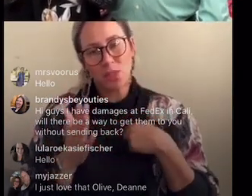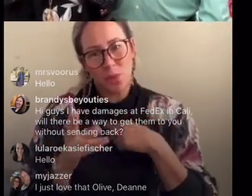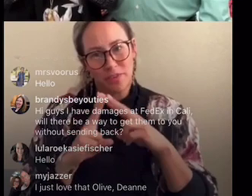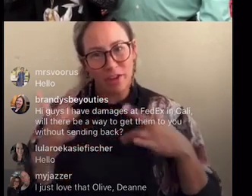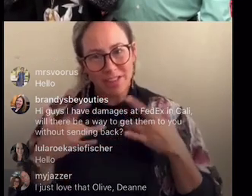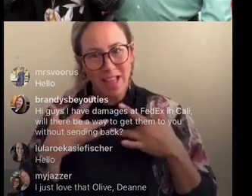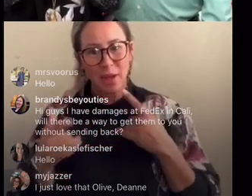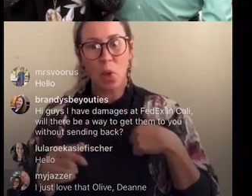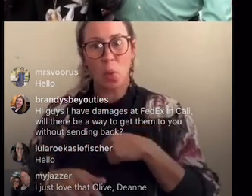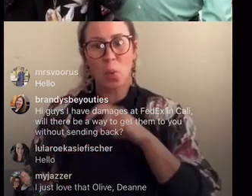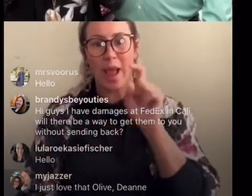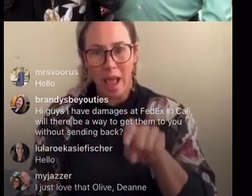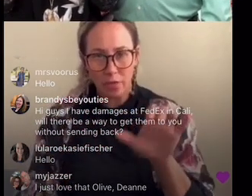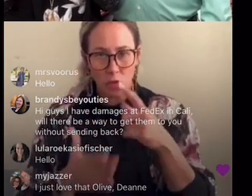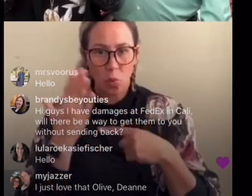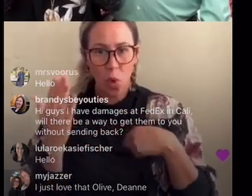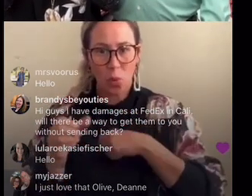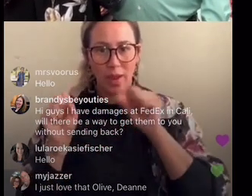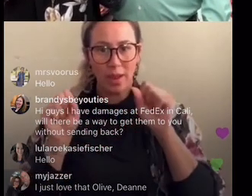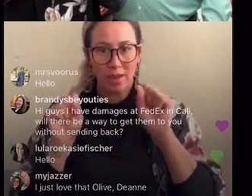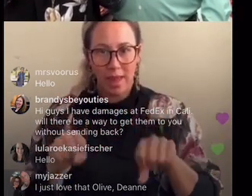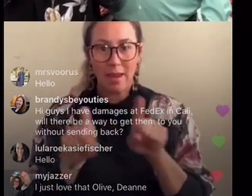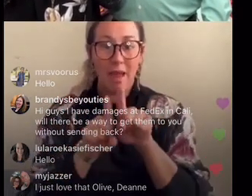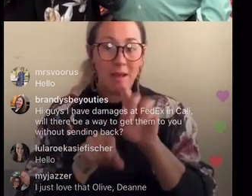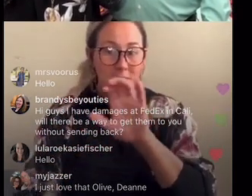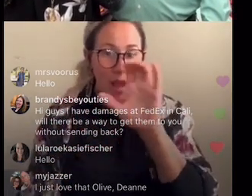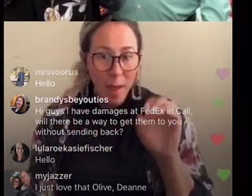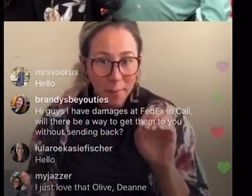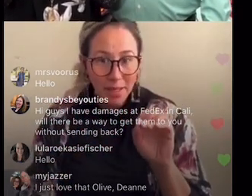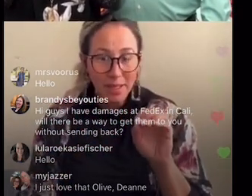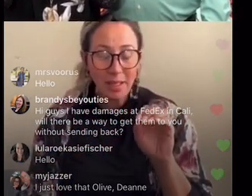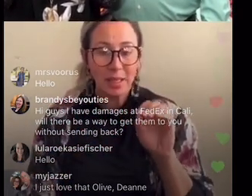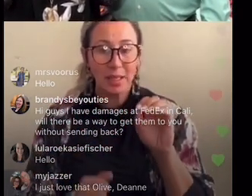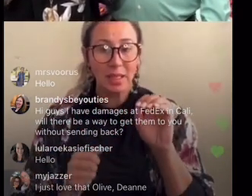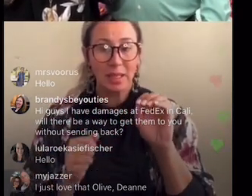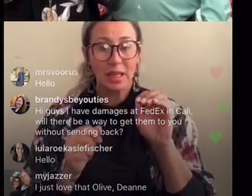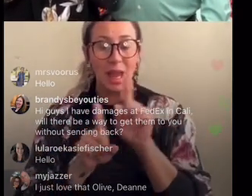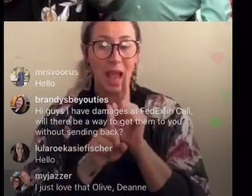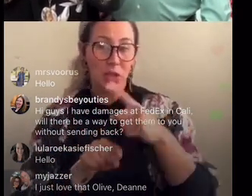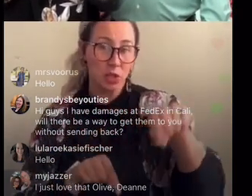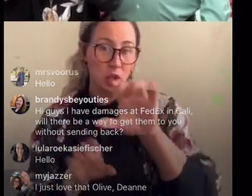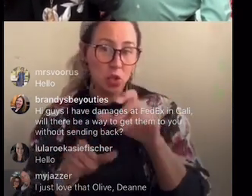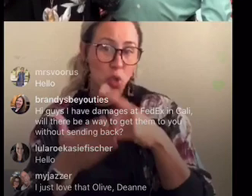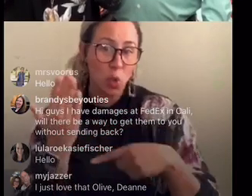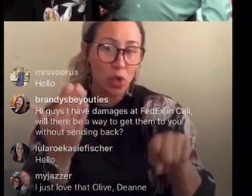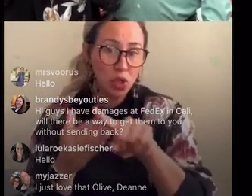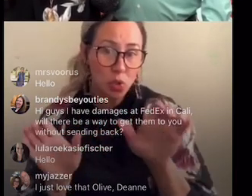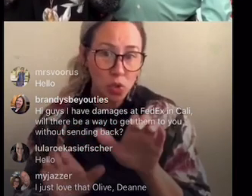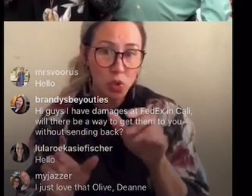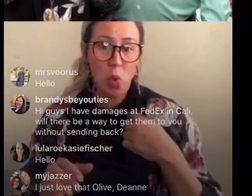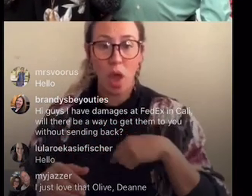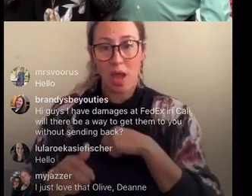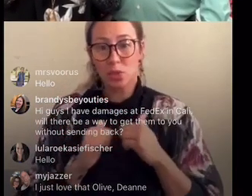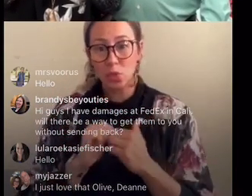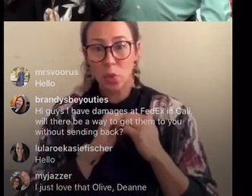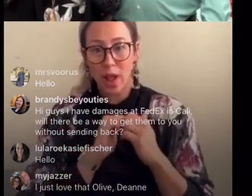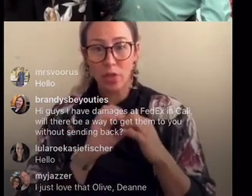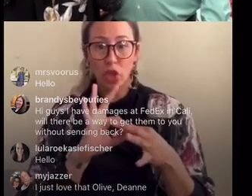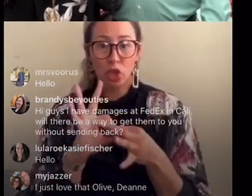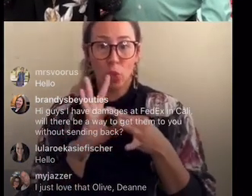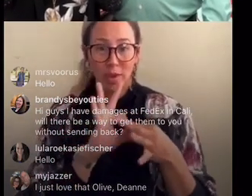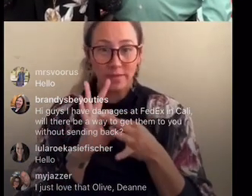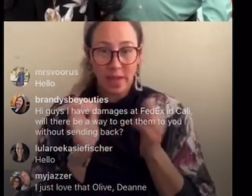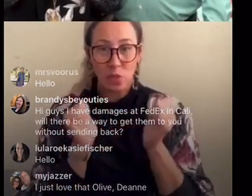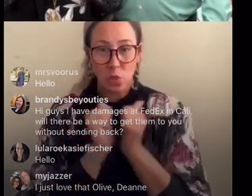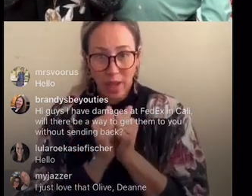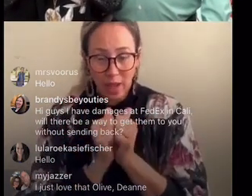got to do what we can as a company to, as you do what you do, us together, unify together